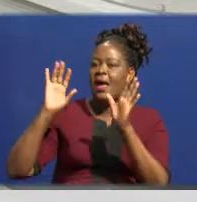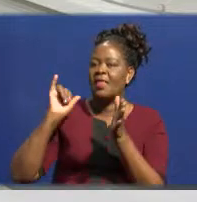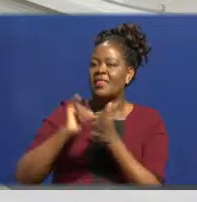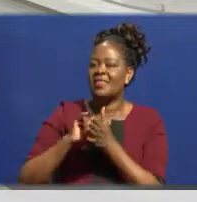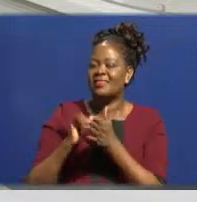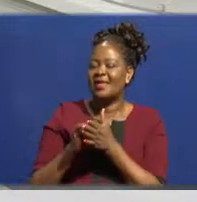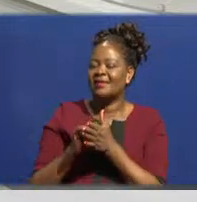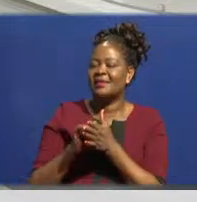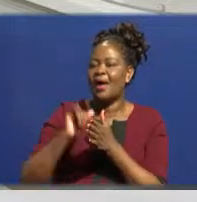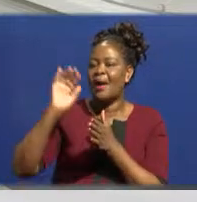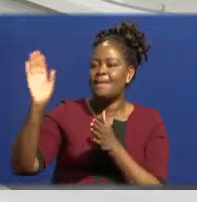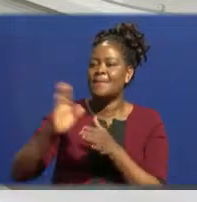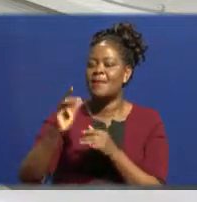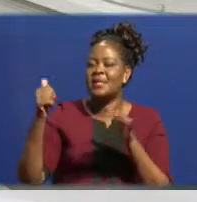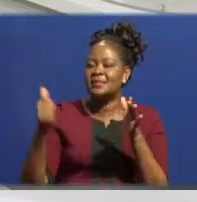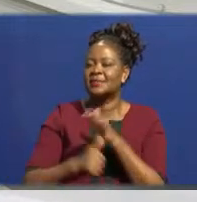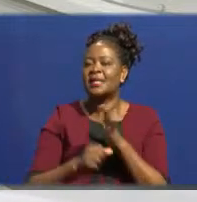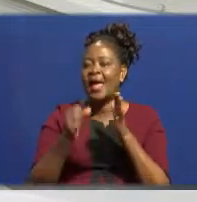state capture.